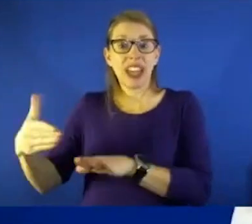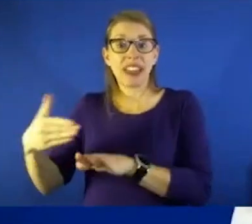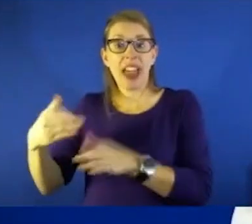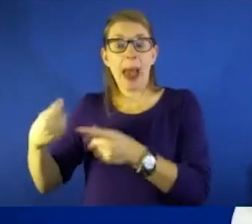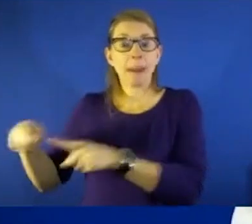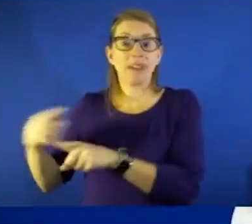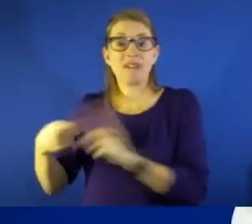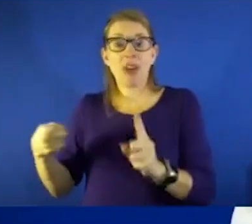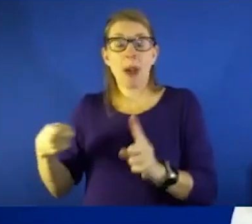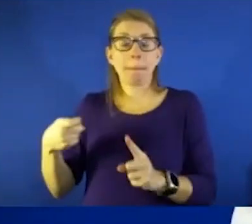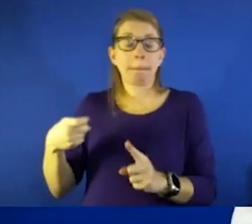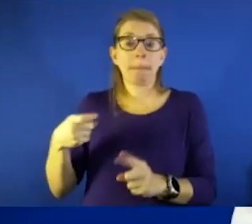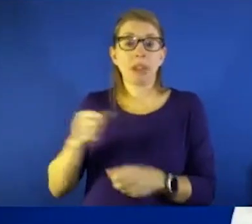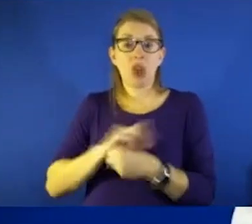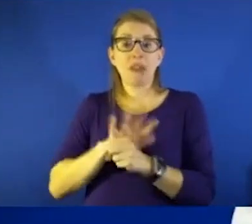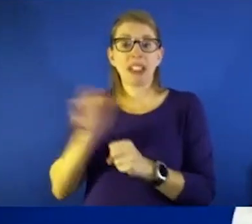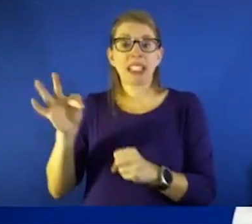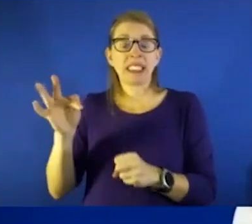that's,